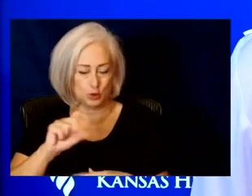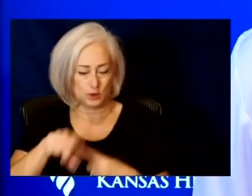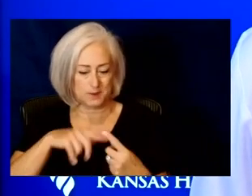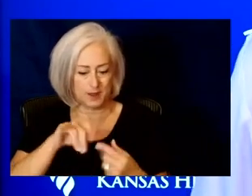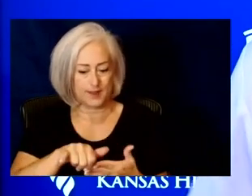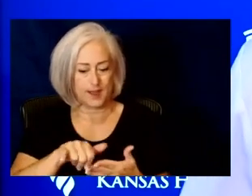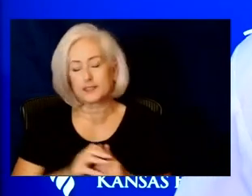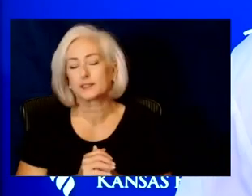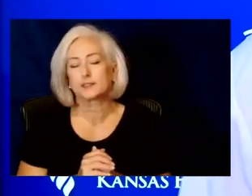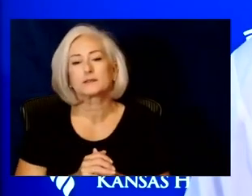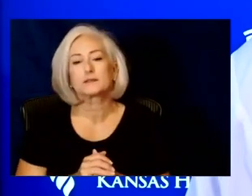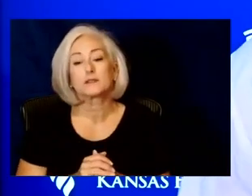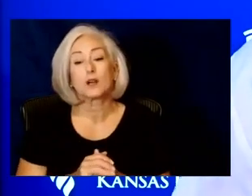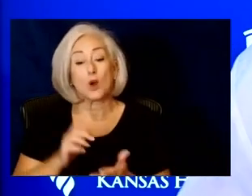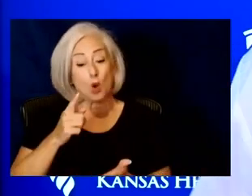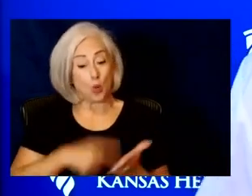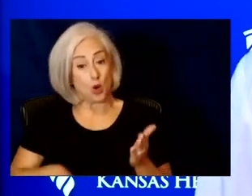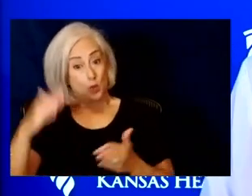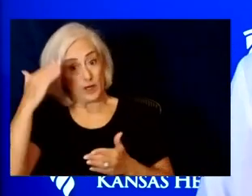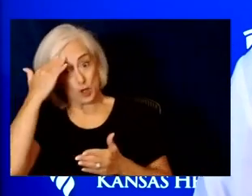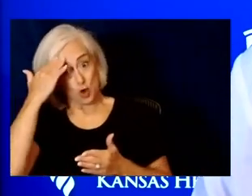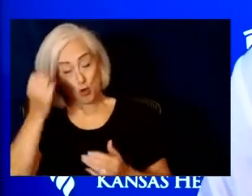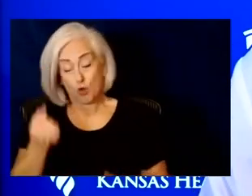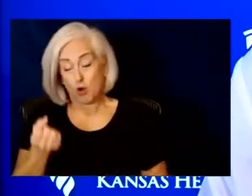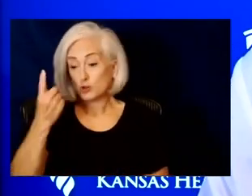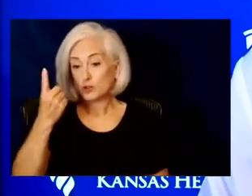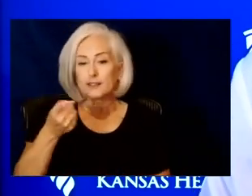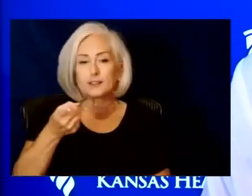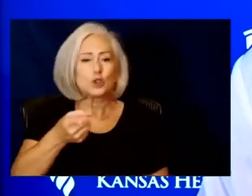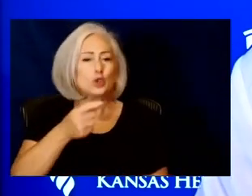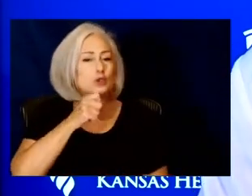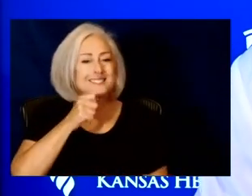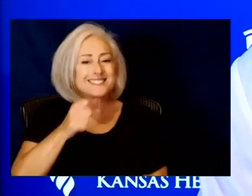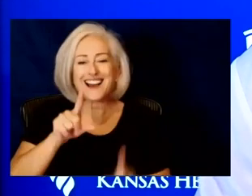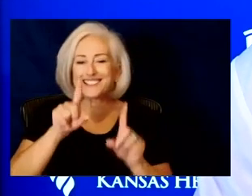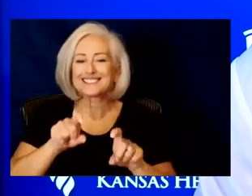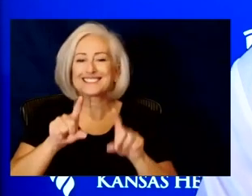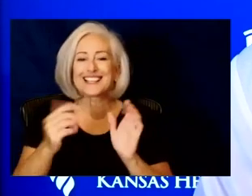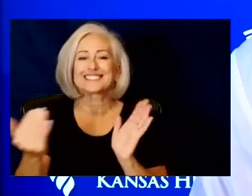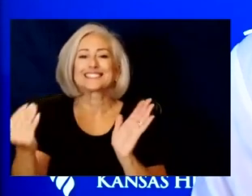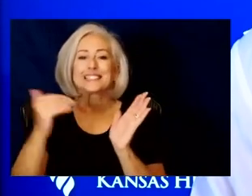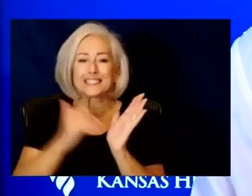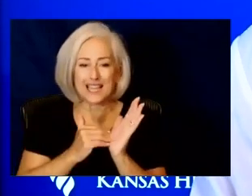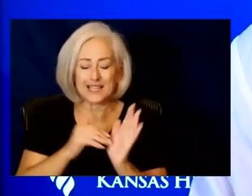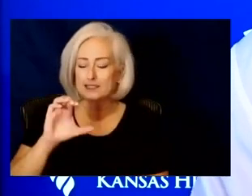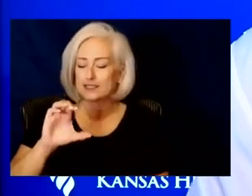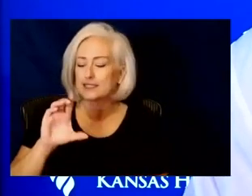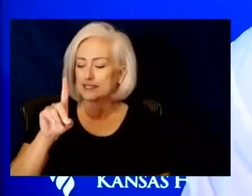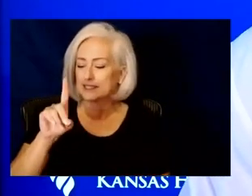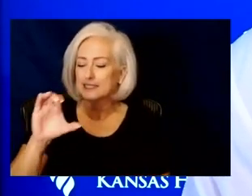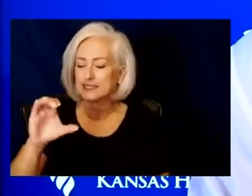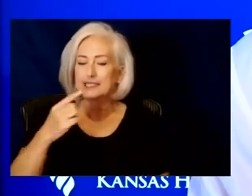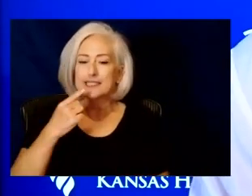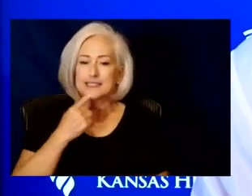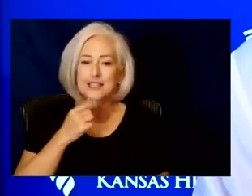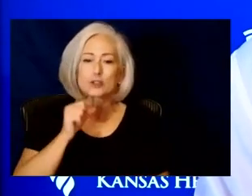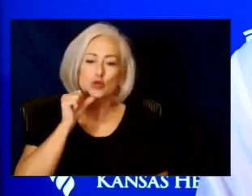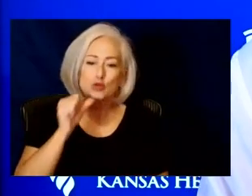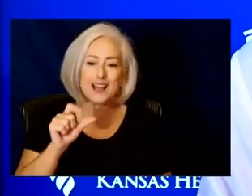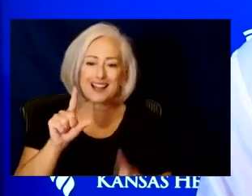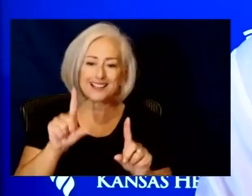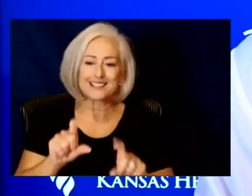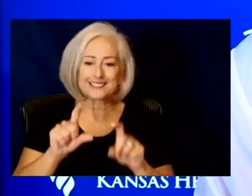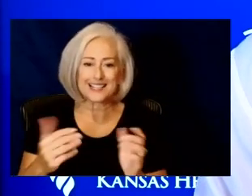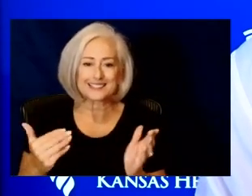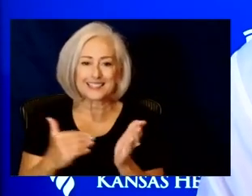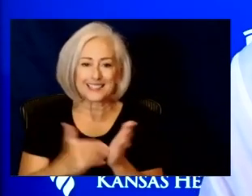and understand is that you really should not be testing again. The CDC guidelines say don't test again. You can test. It is certainly